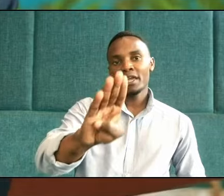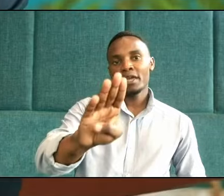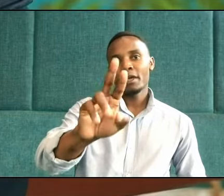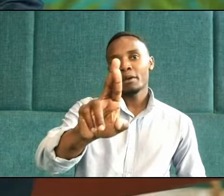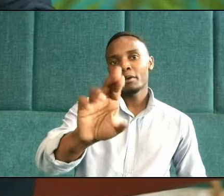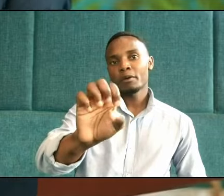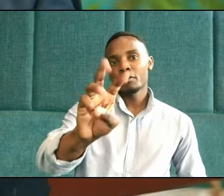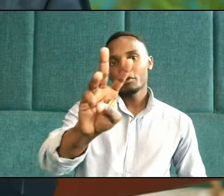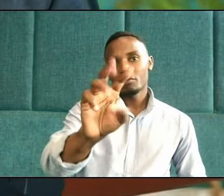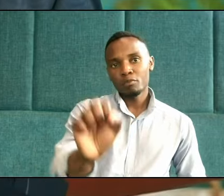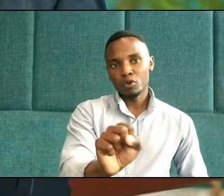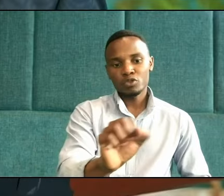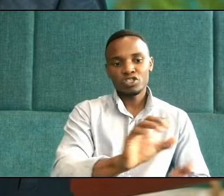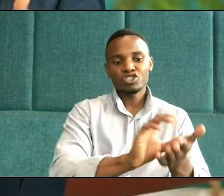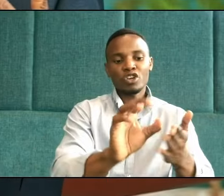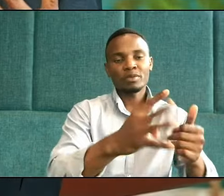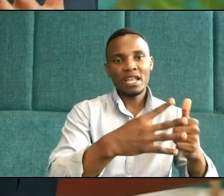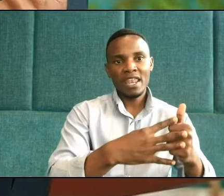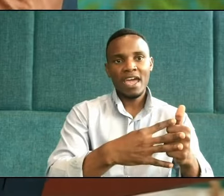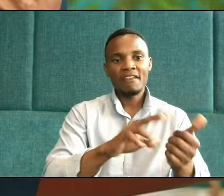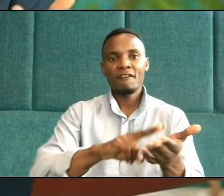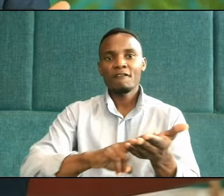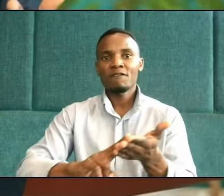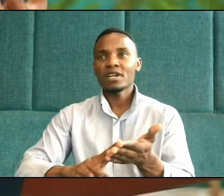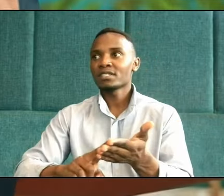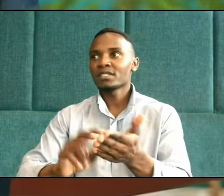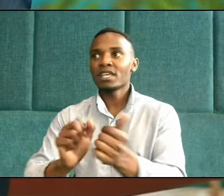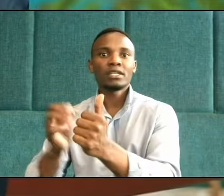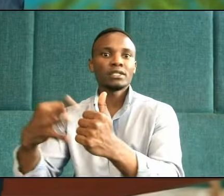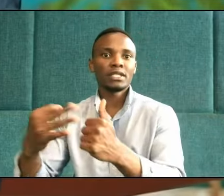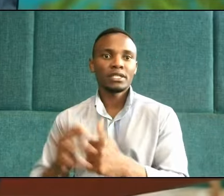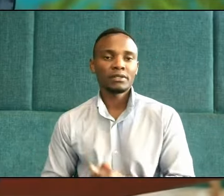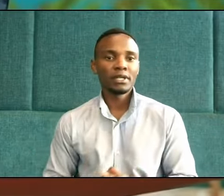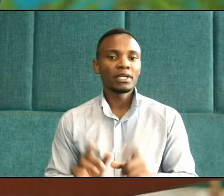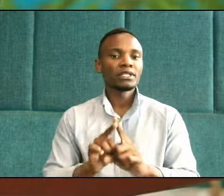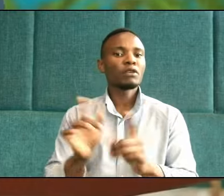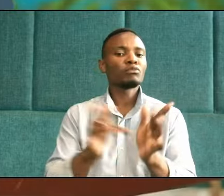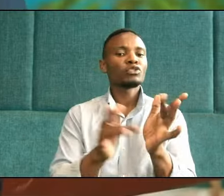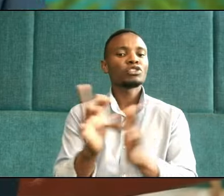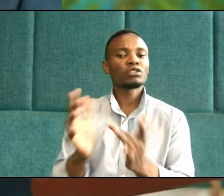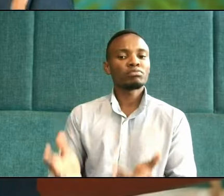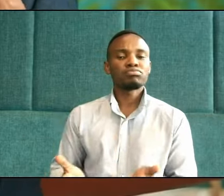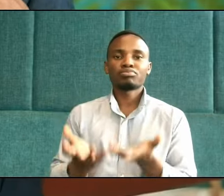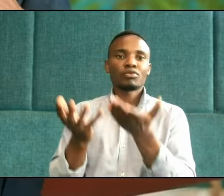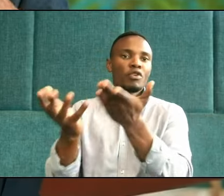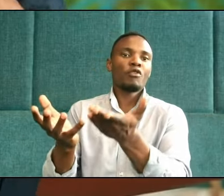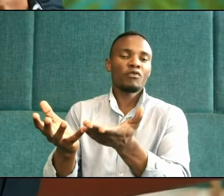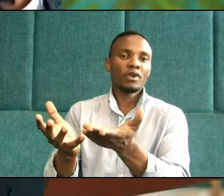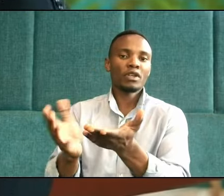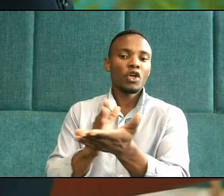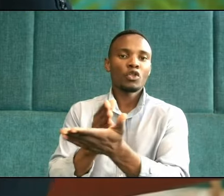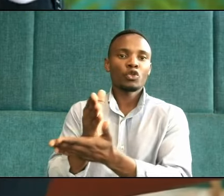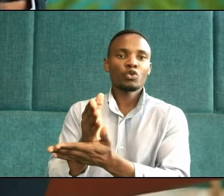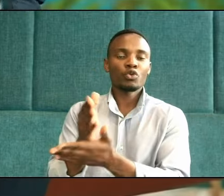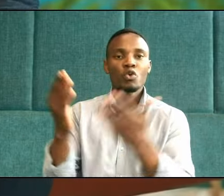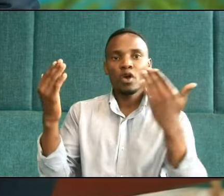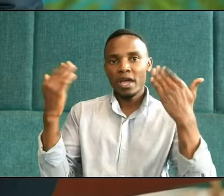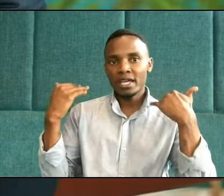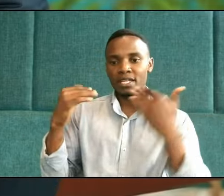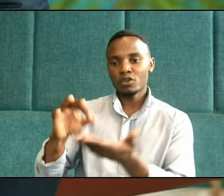he offered himself through the eternal Spirit. And therefore, because of